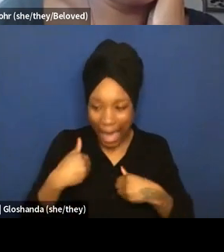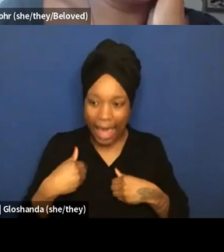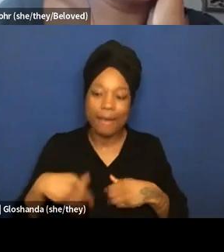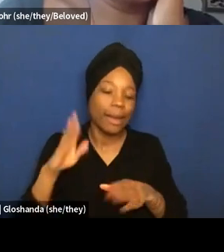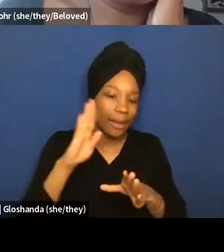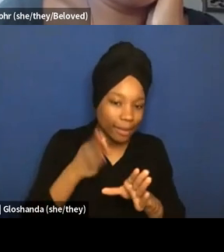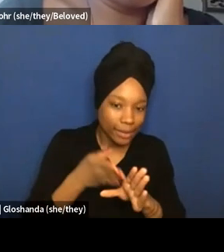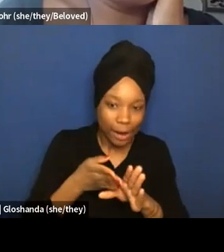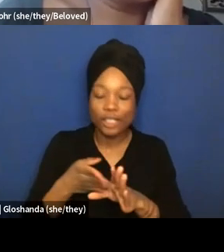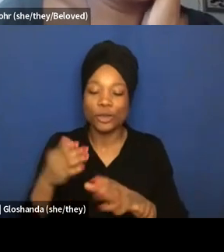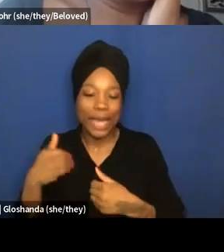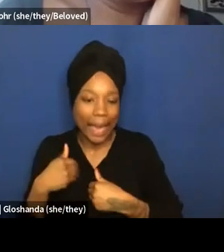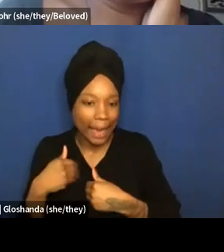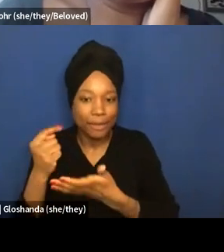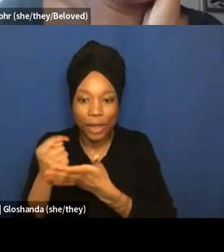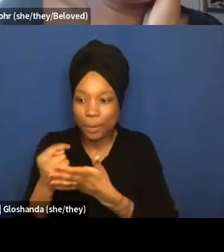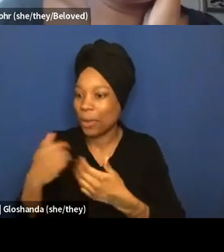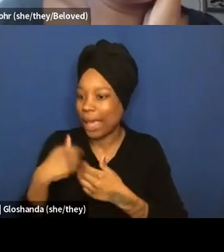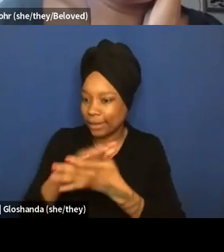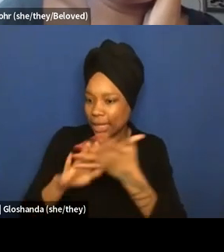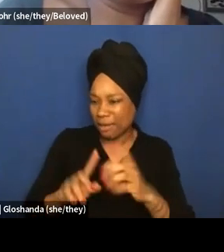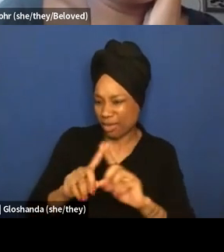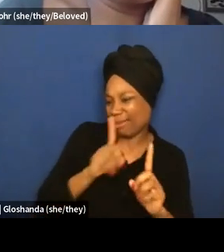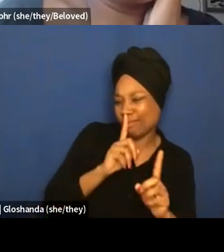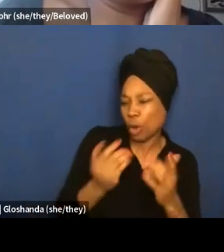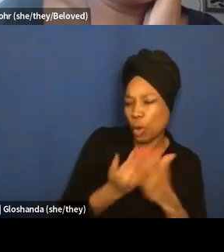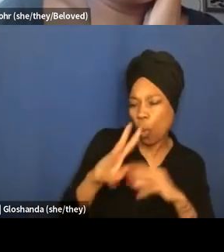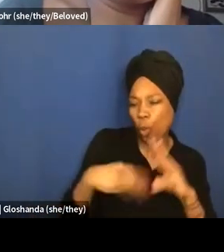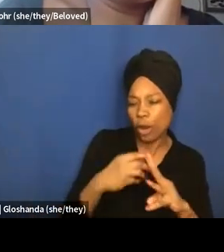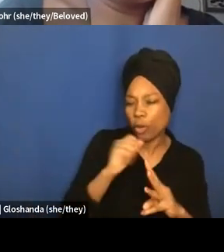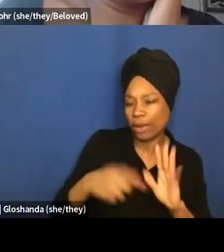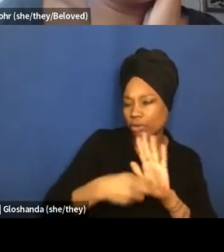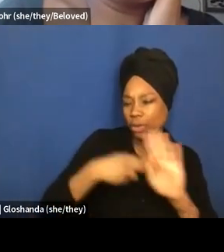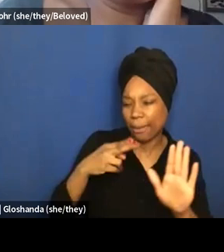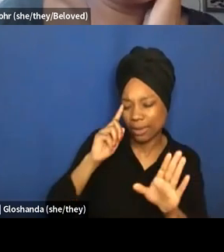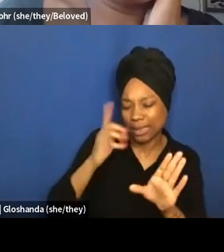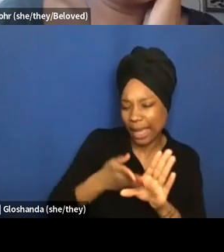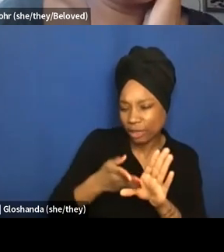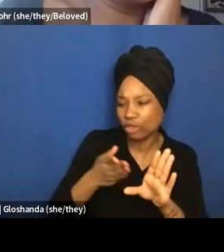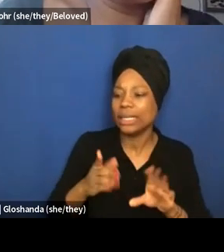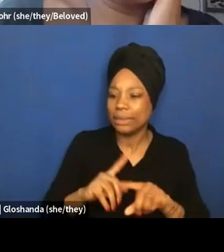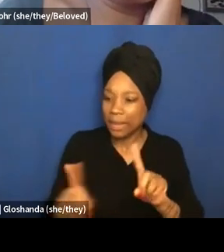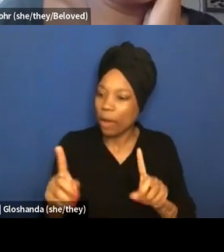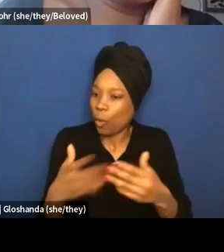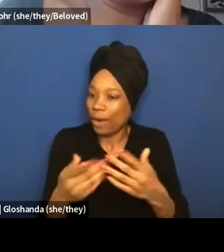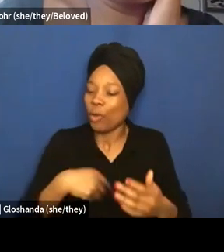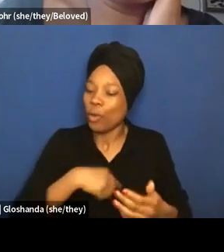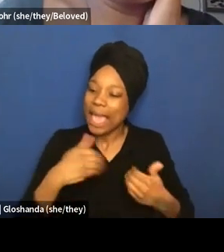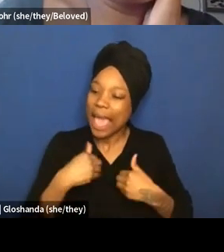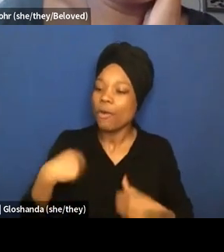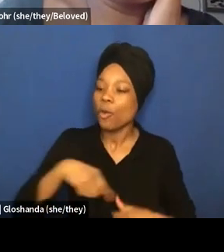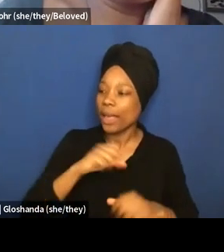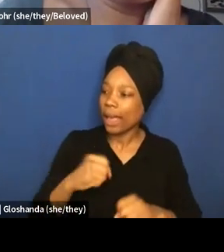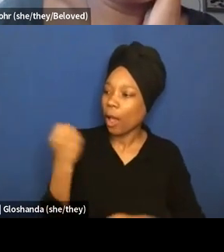framing. Maybe we don't even call it psychiatry anymore when we have a new world, right? Whatever we have, we're able to, like, really hold those folks accountable